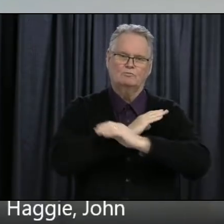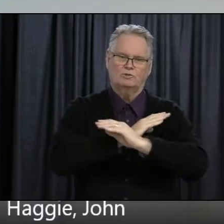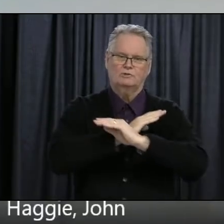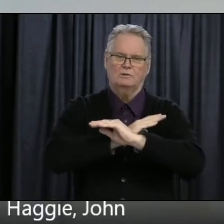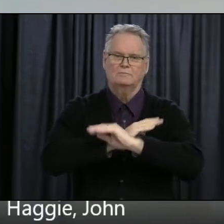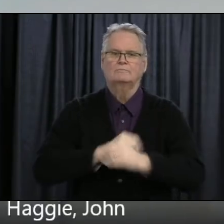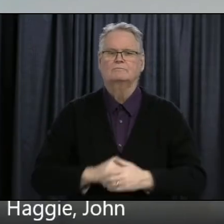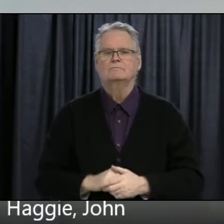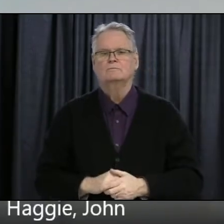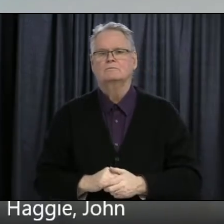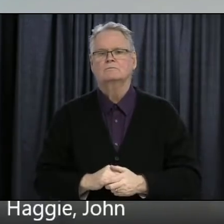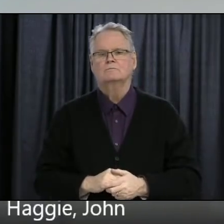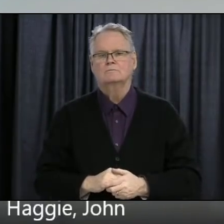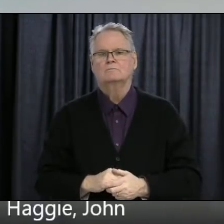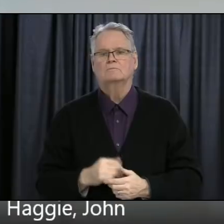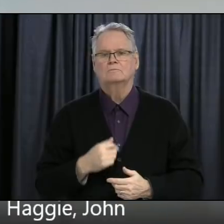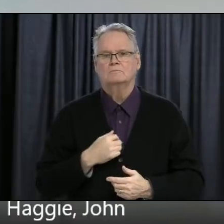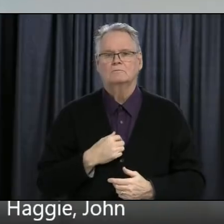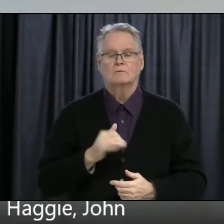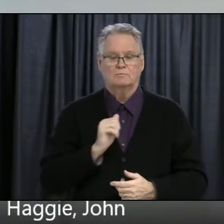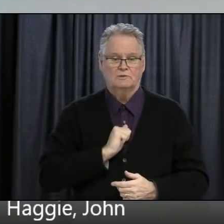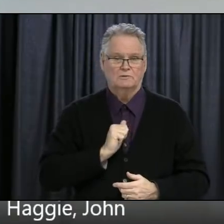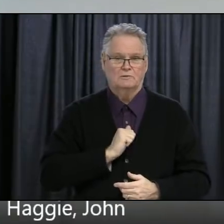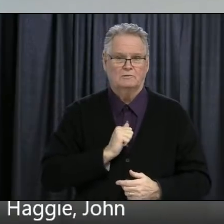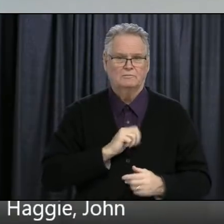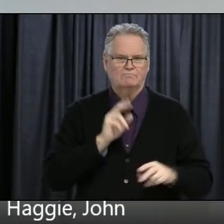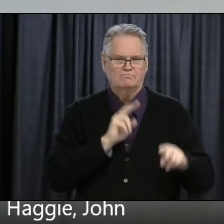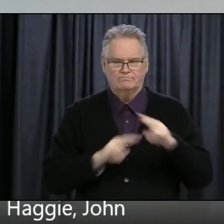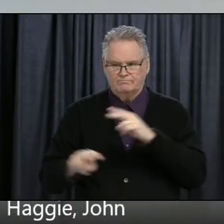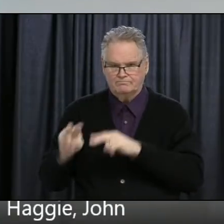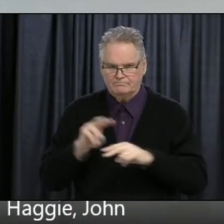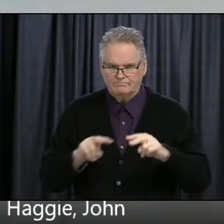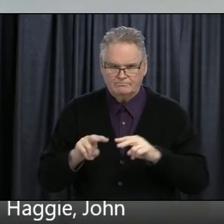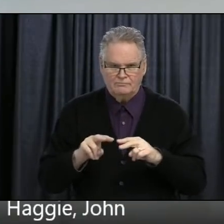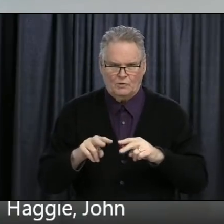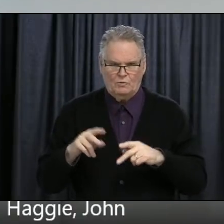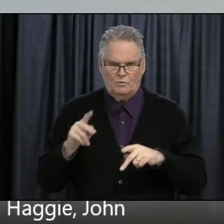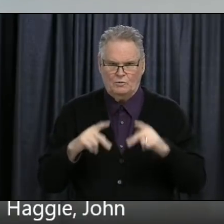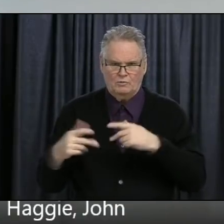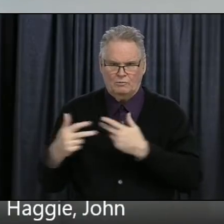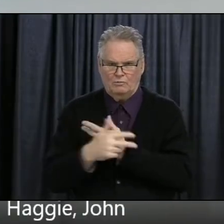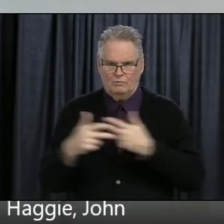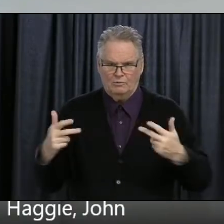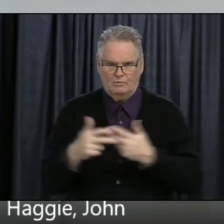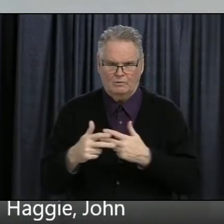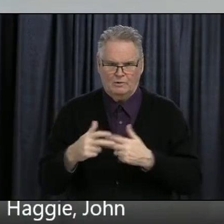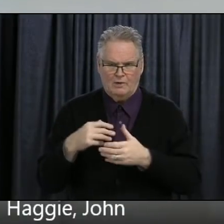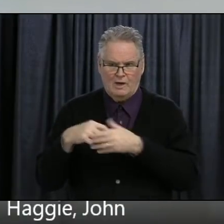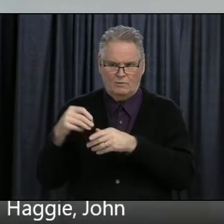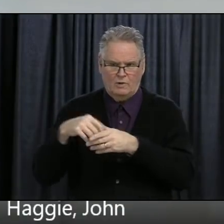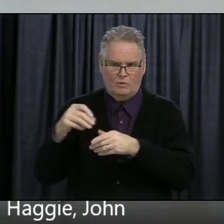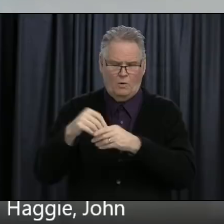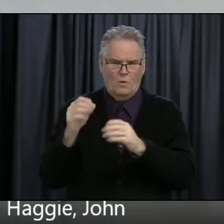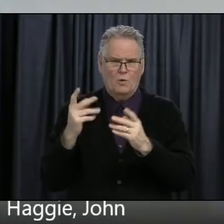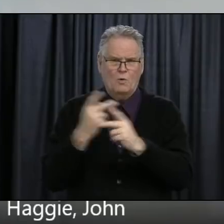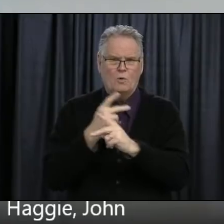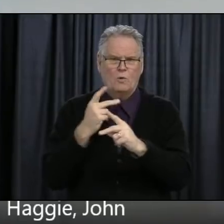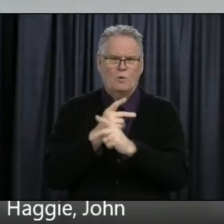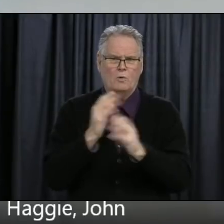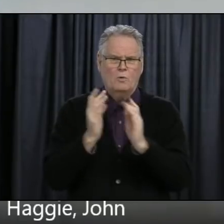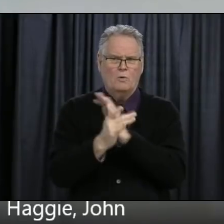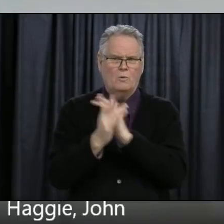weekend. Essential travel here is the key, and really and honestly, we shouldn't be looking to find a